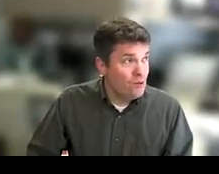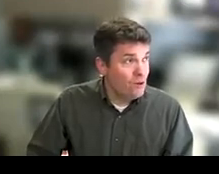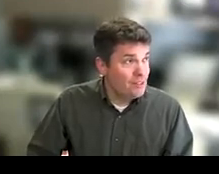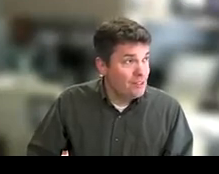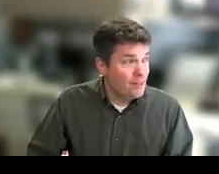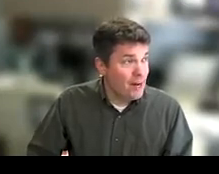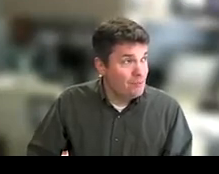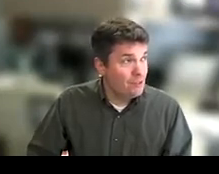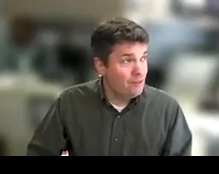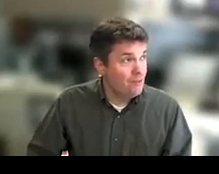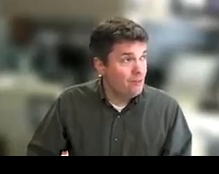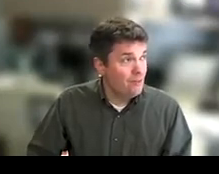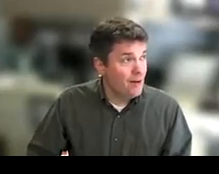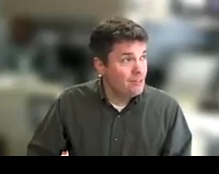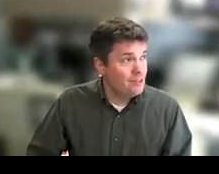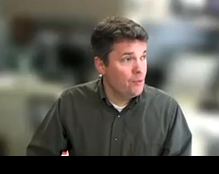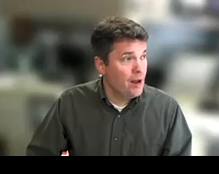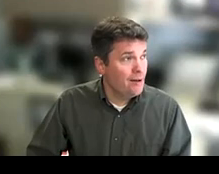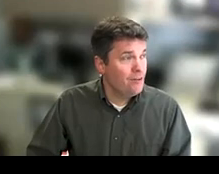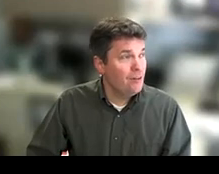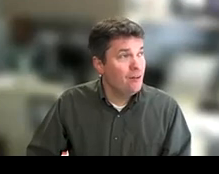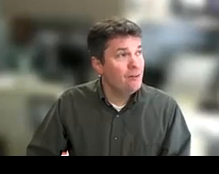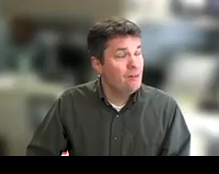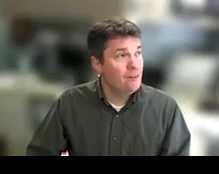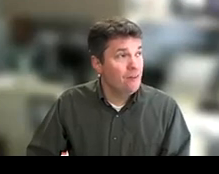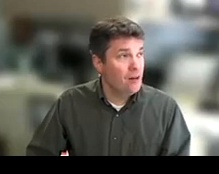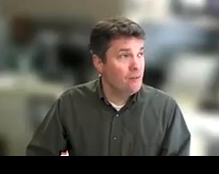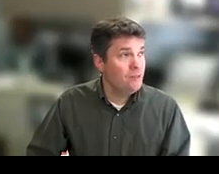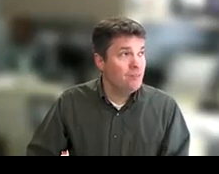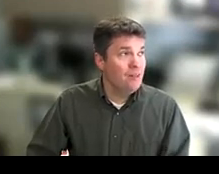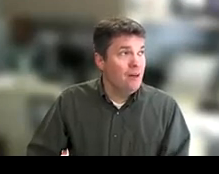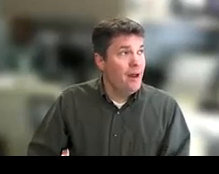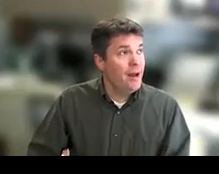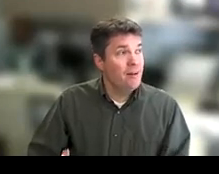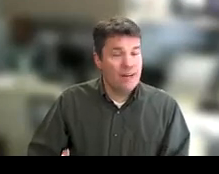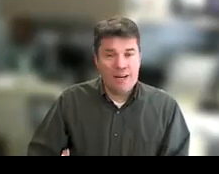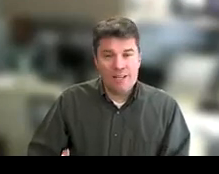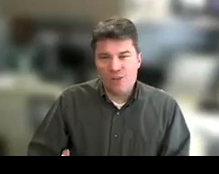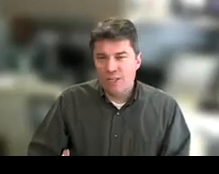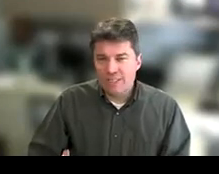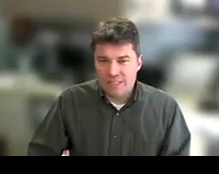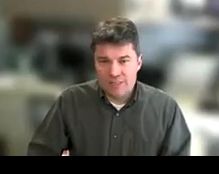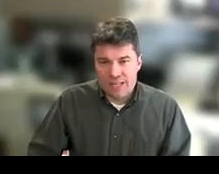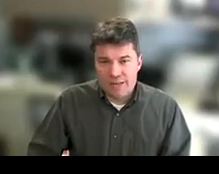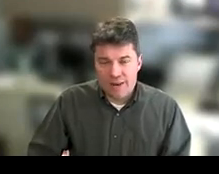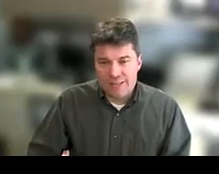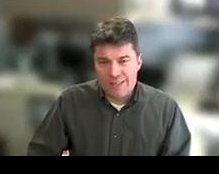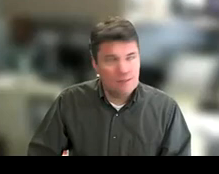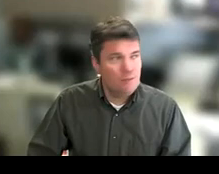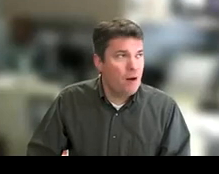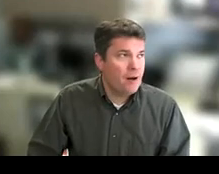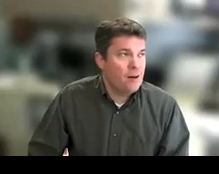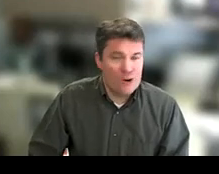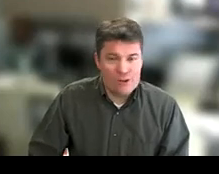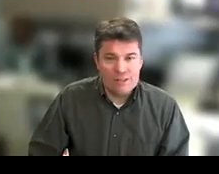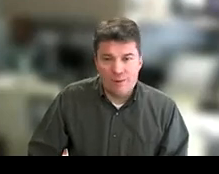So let me give you a list of the types of devices that we have available. ALDs, these are assistive listening